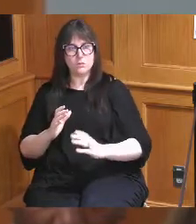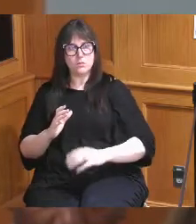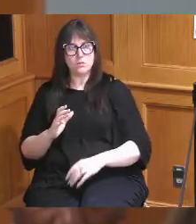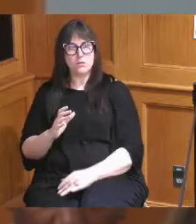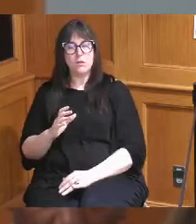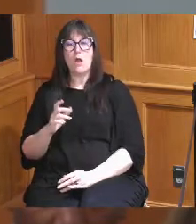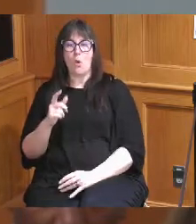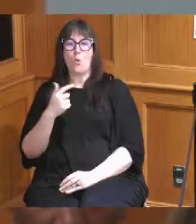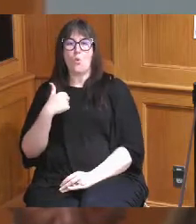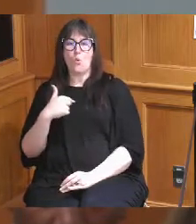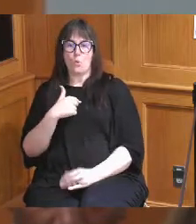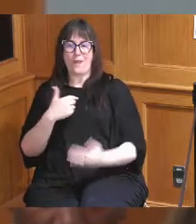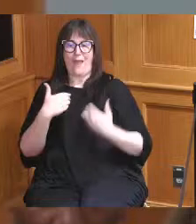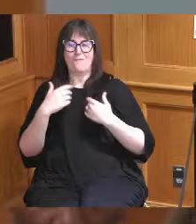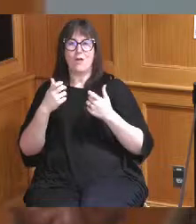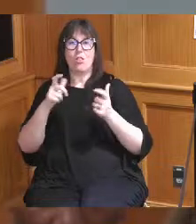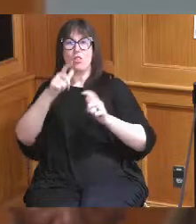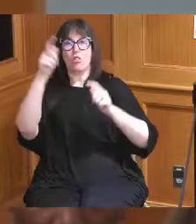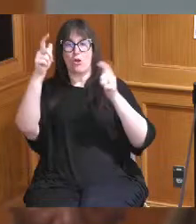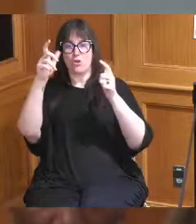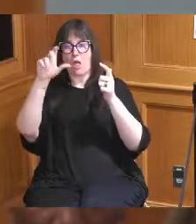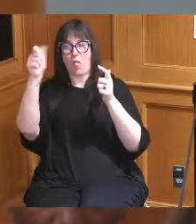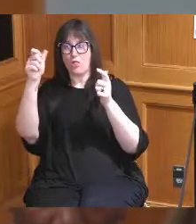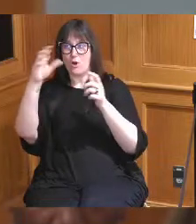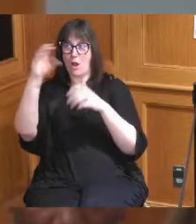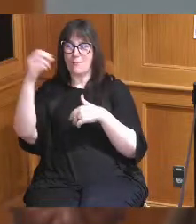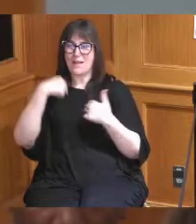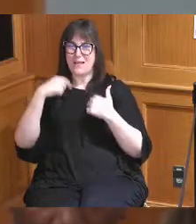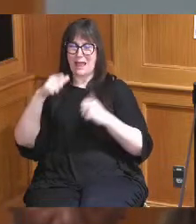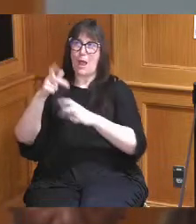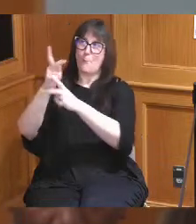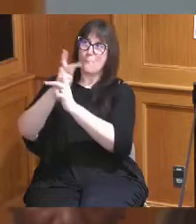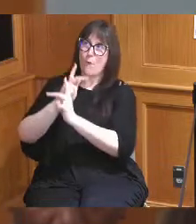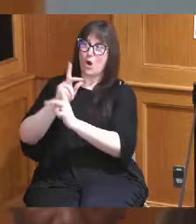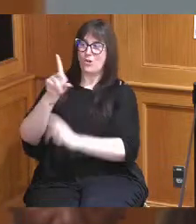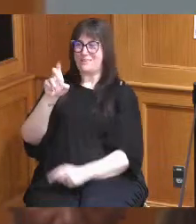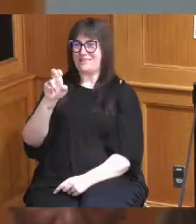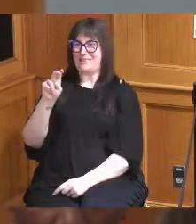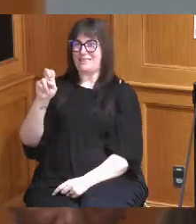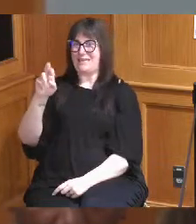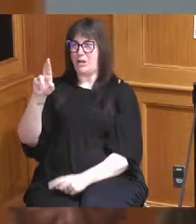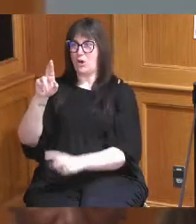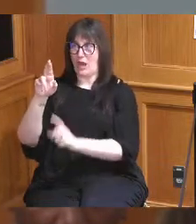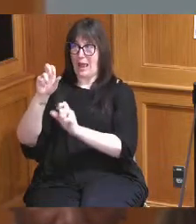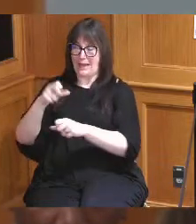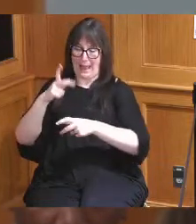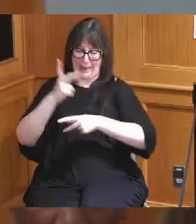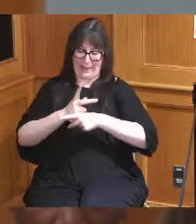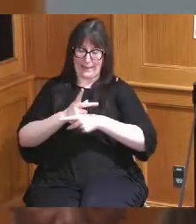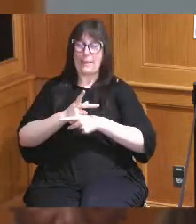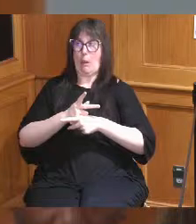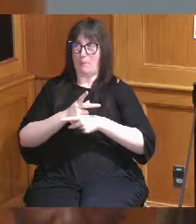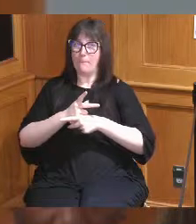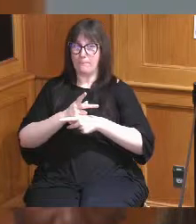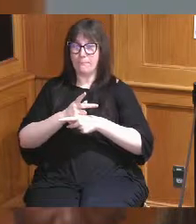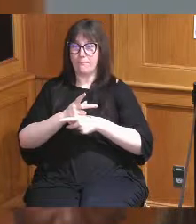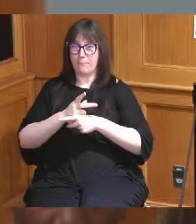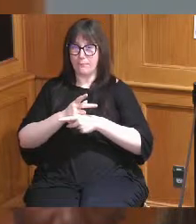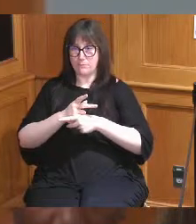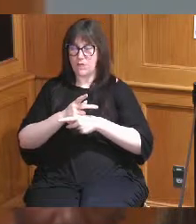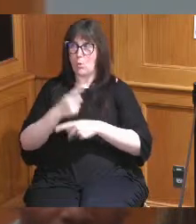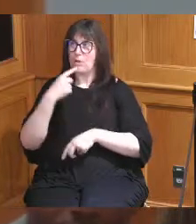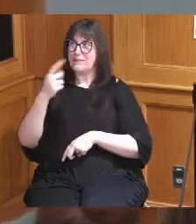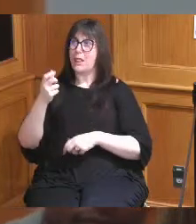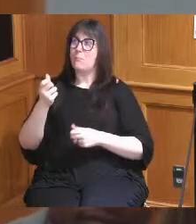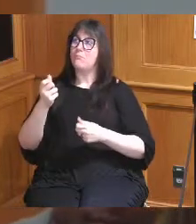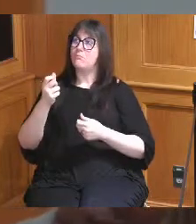and all the large companies. So I can borrow guys from Denier, and I can keep them, you know, we'll settle on how long.